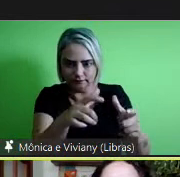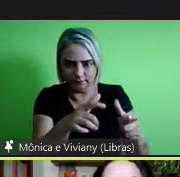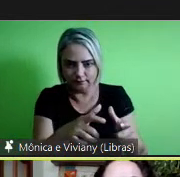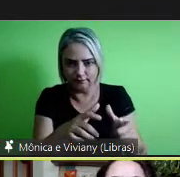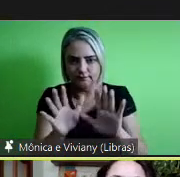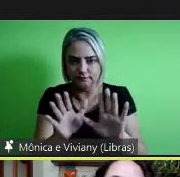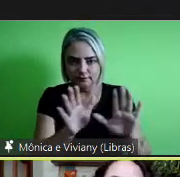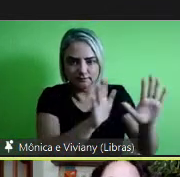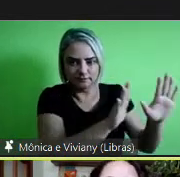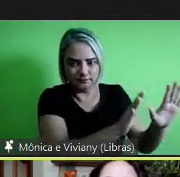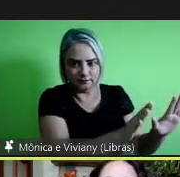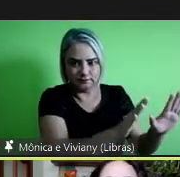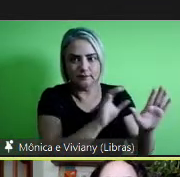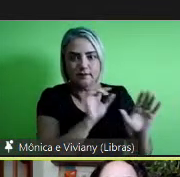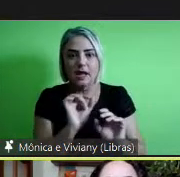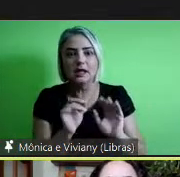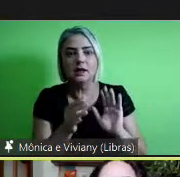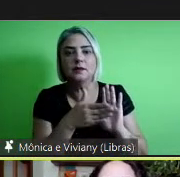territories.